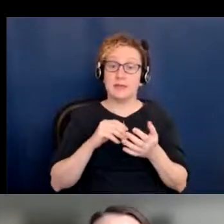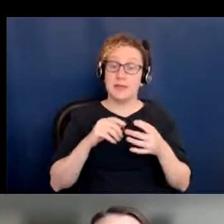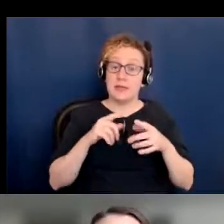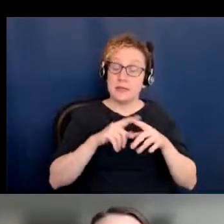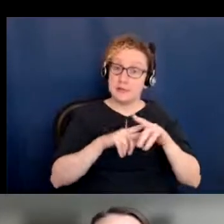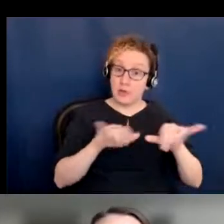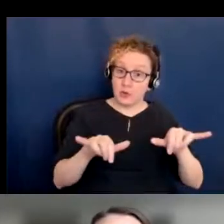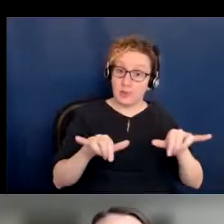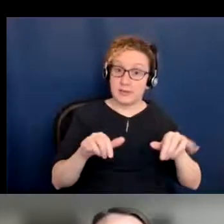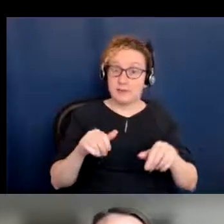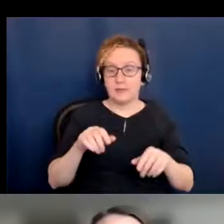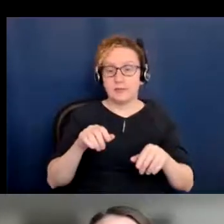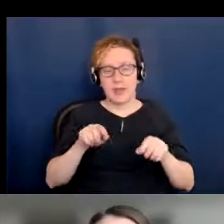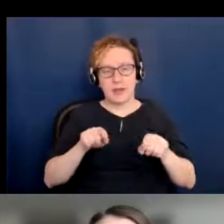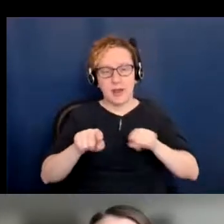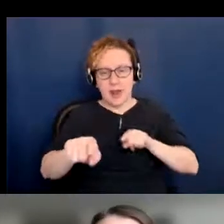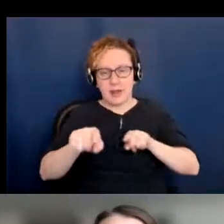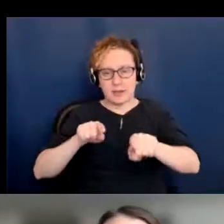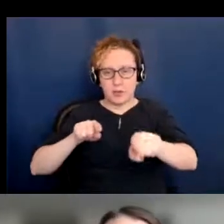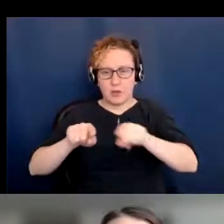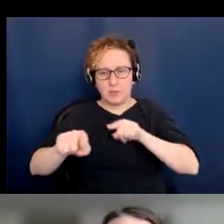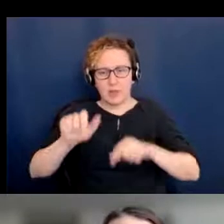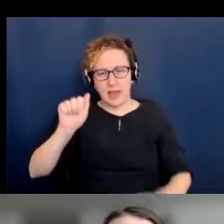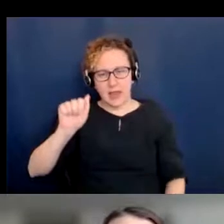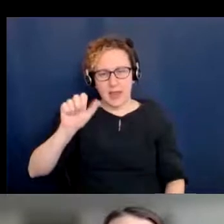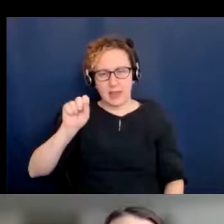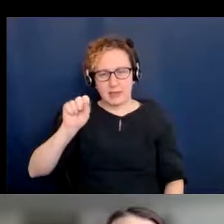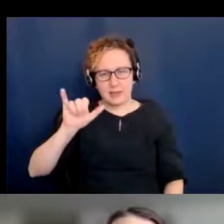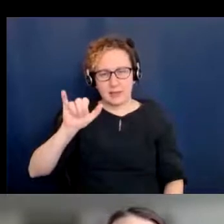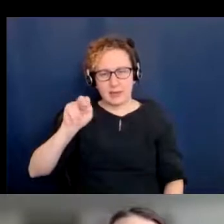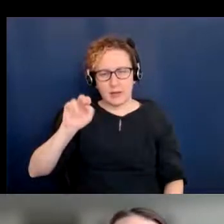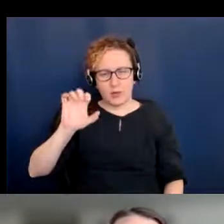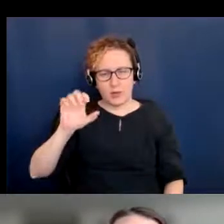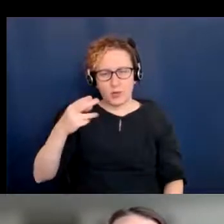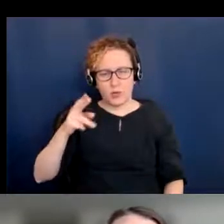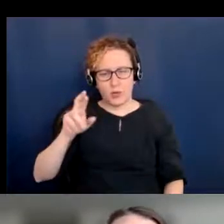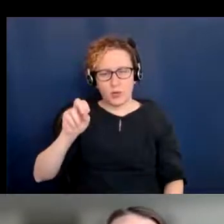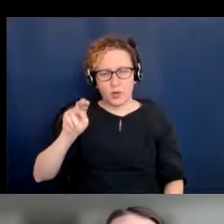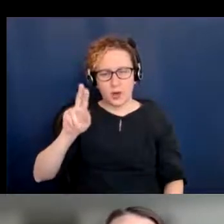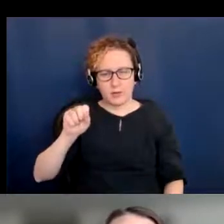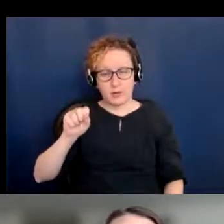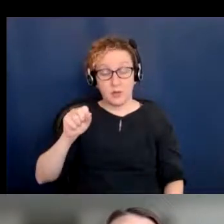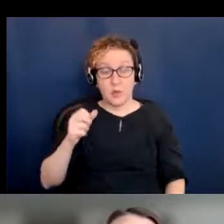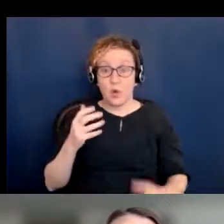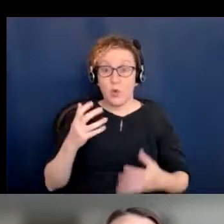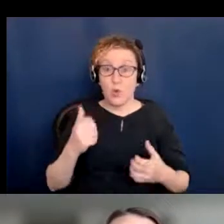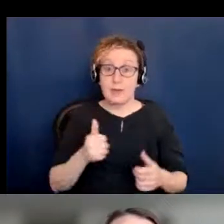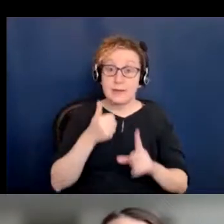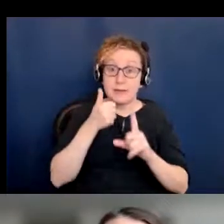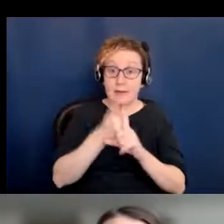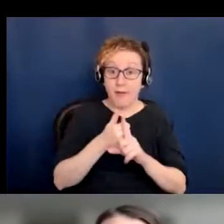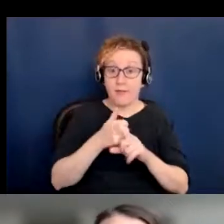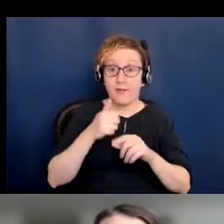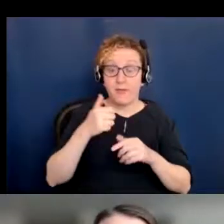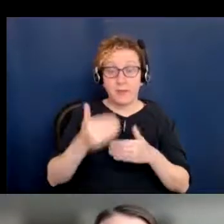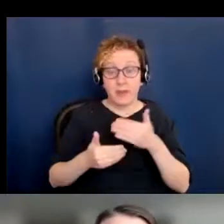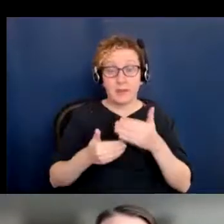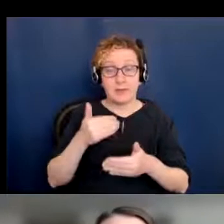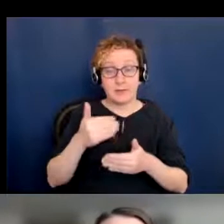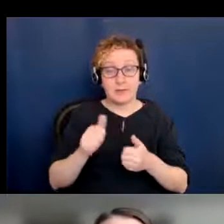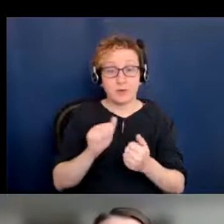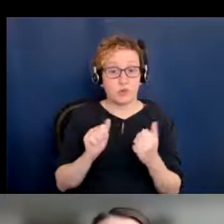so we wanted to allow for some self-paced approach to this. So we have facilitated